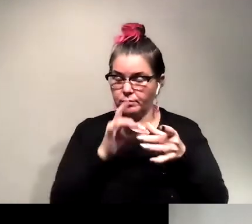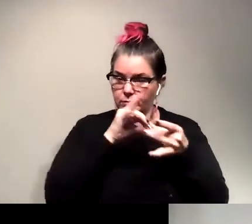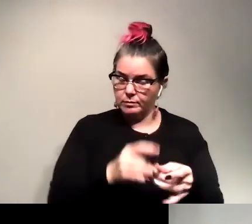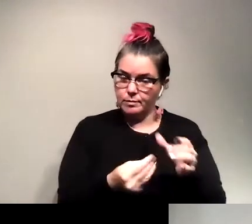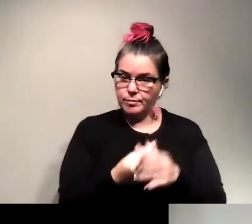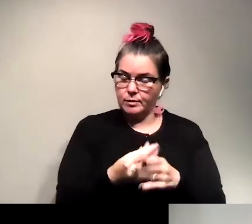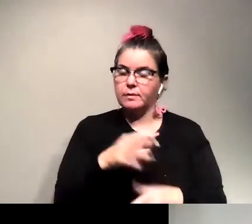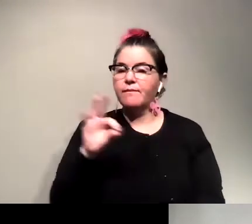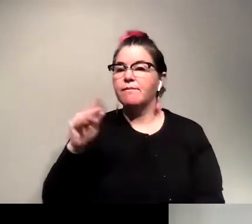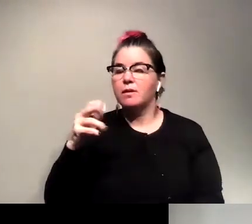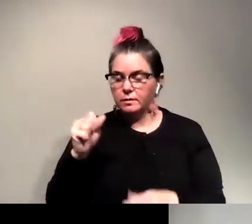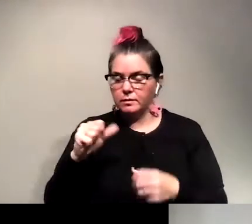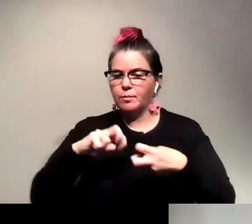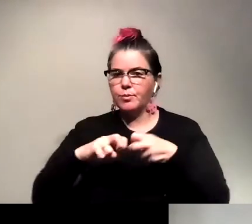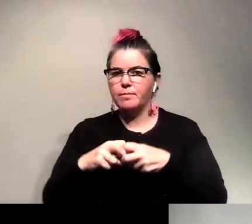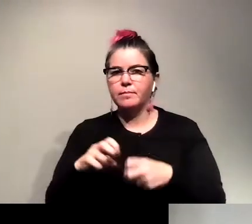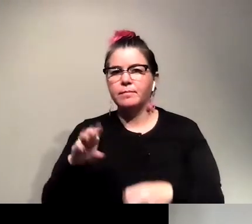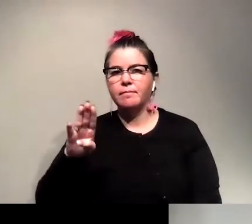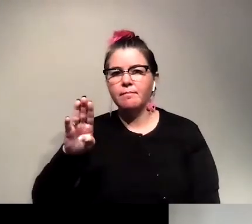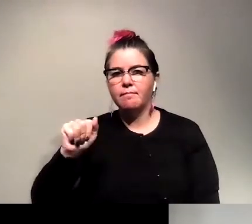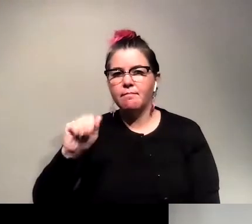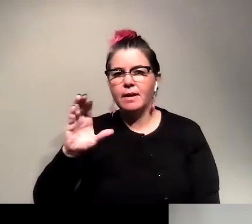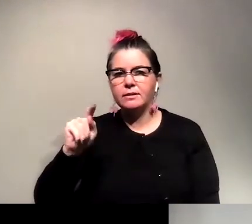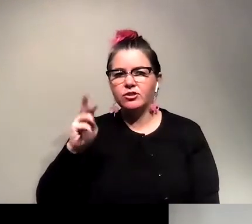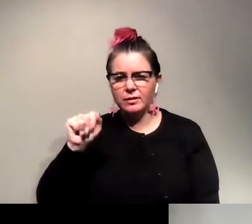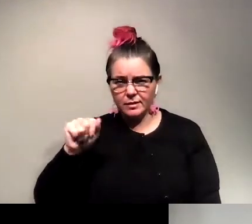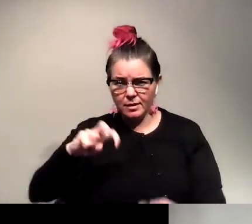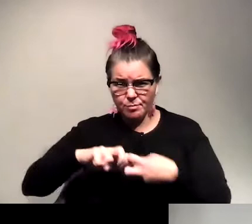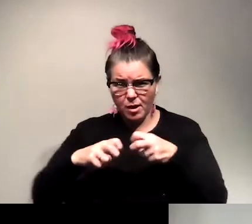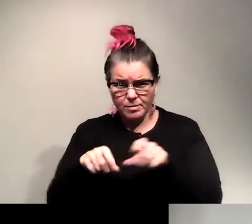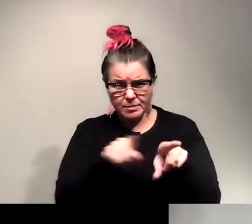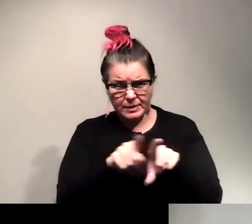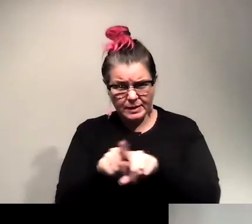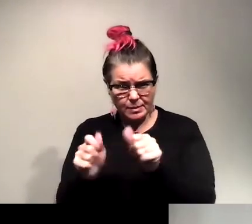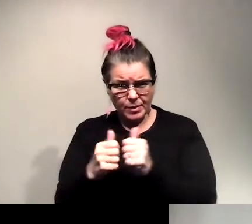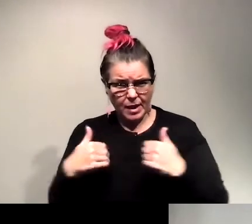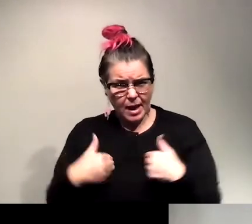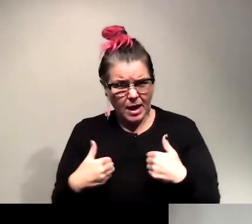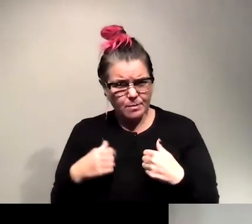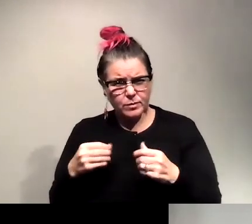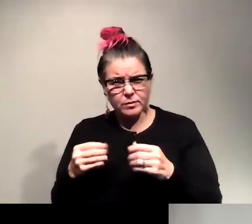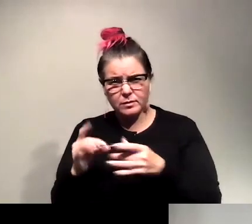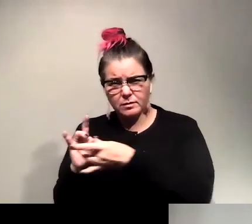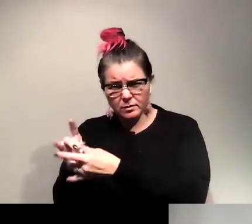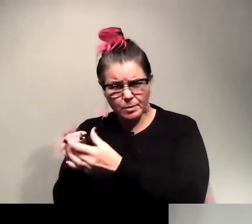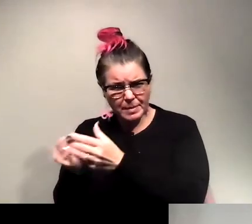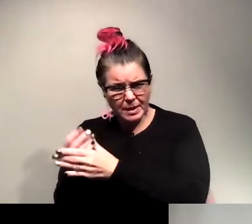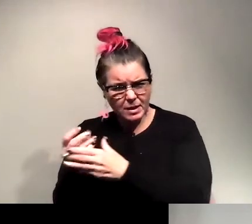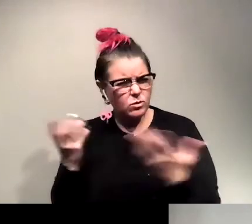is a problem with crops. Is bacteria also an issue like it is with animals, or not as big a deal? Like, what's